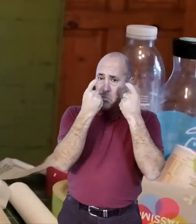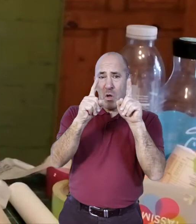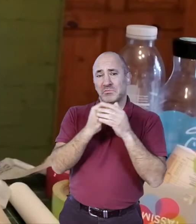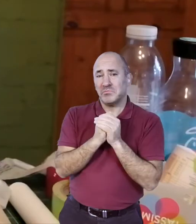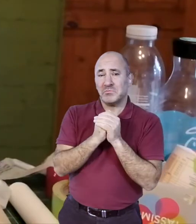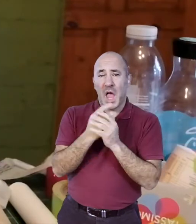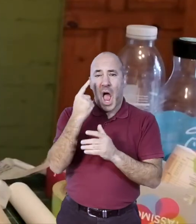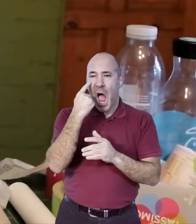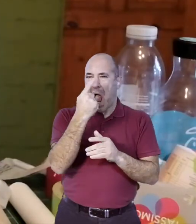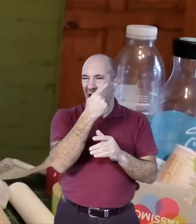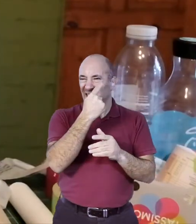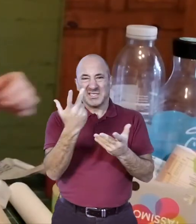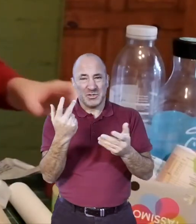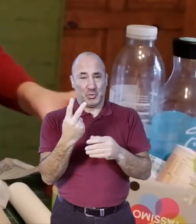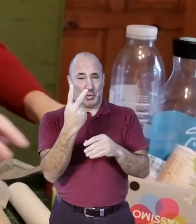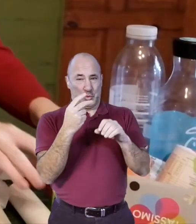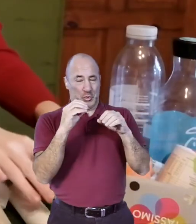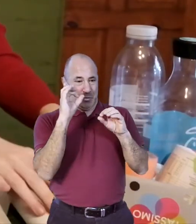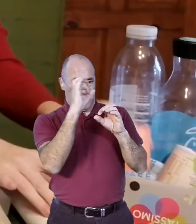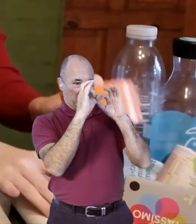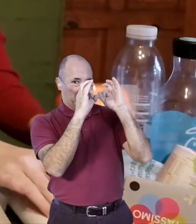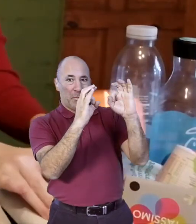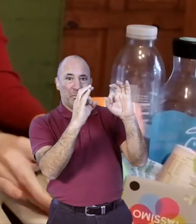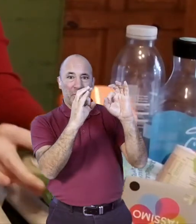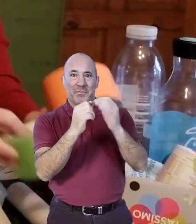Perhaps you could have 2 beady eyes,